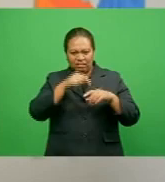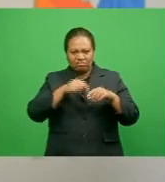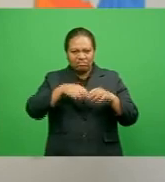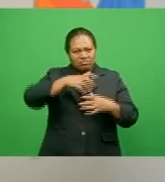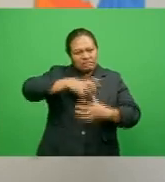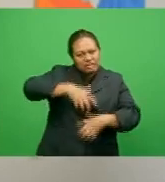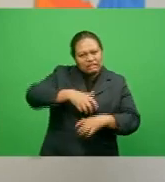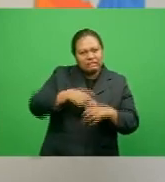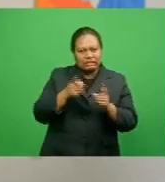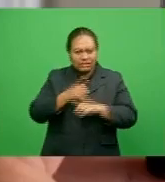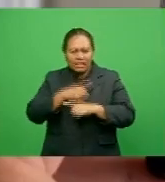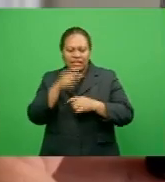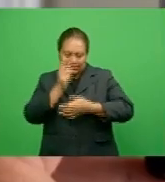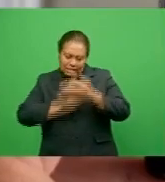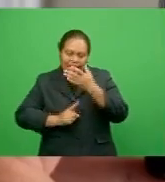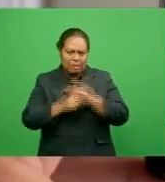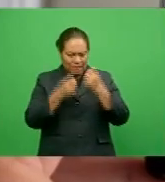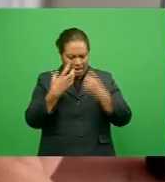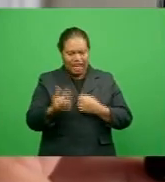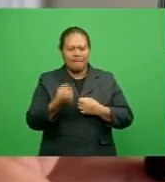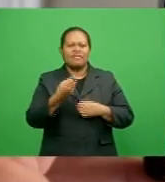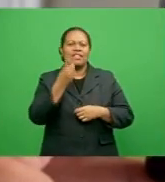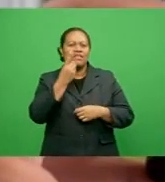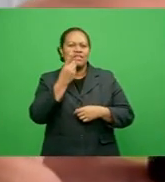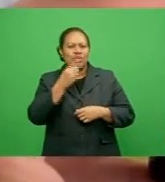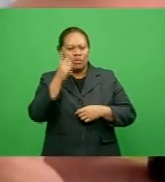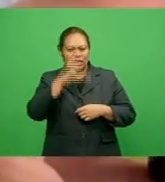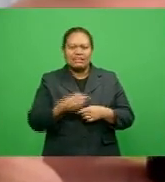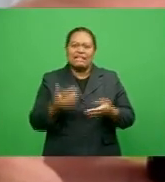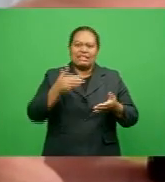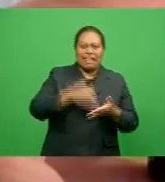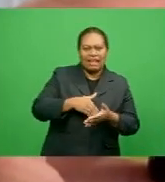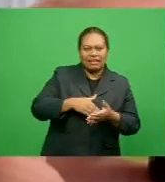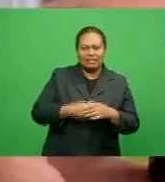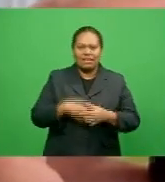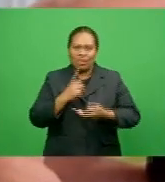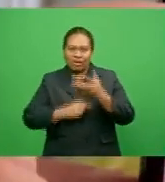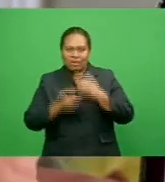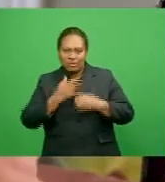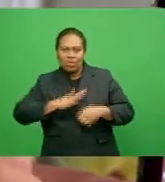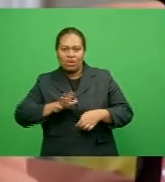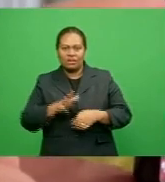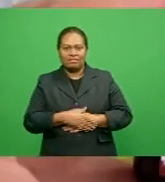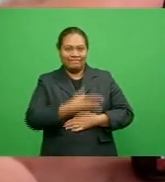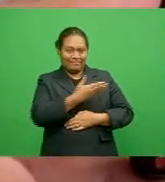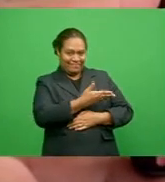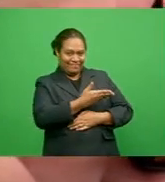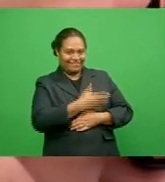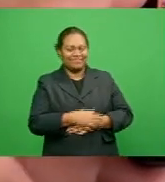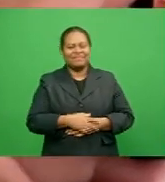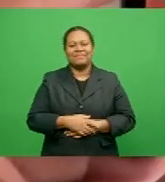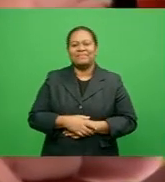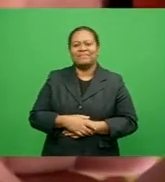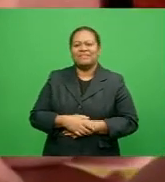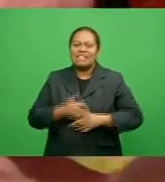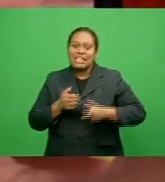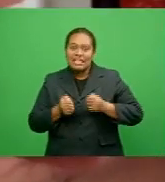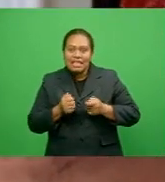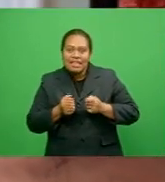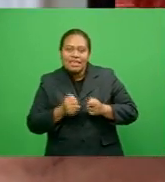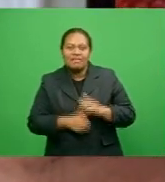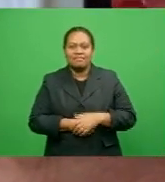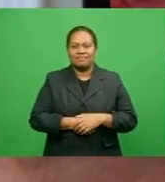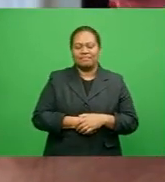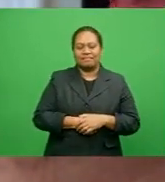each frame. It's all here. It's like someone added sharpness and contrast to my games, and it's pretty impressive, especially in a game like Call of